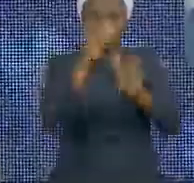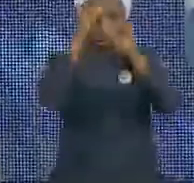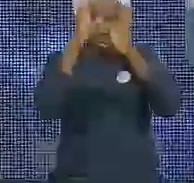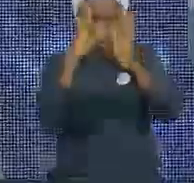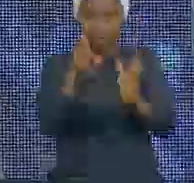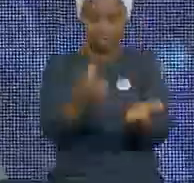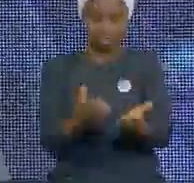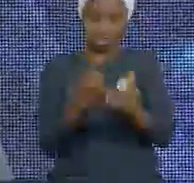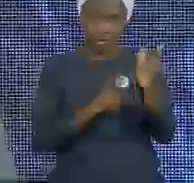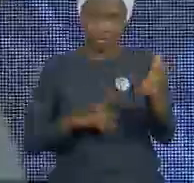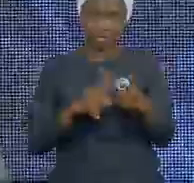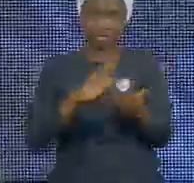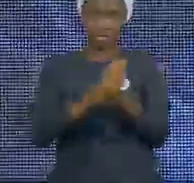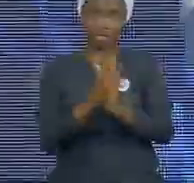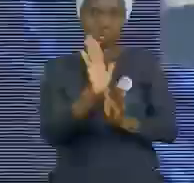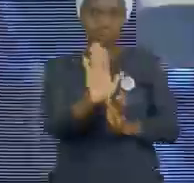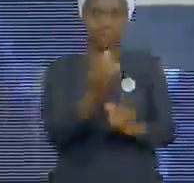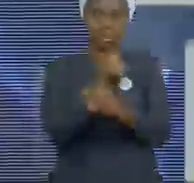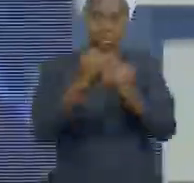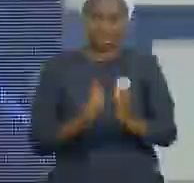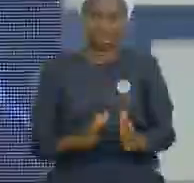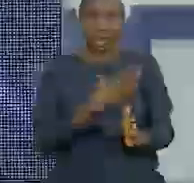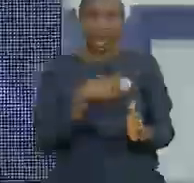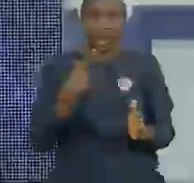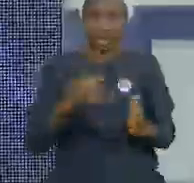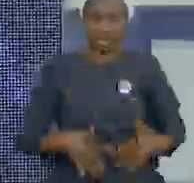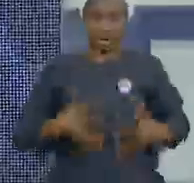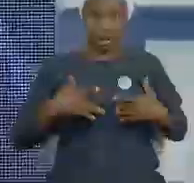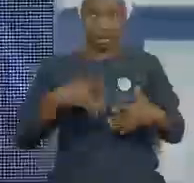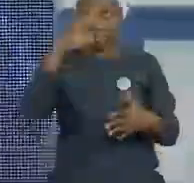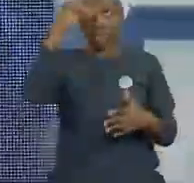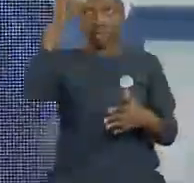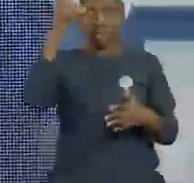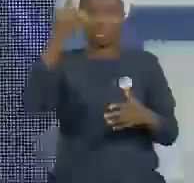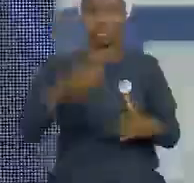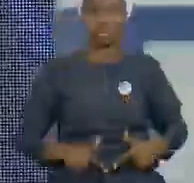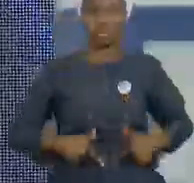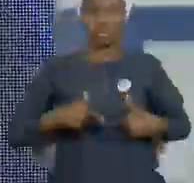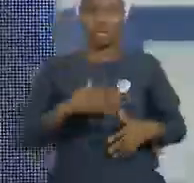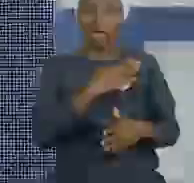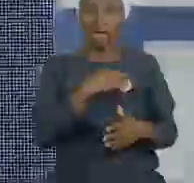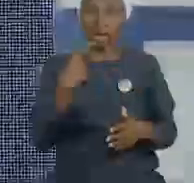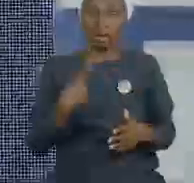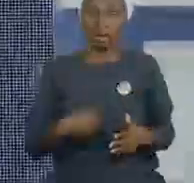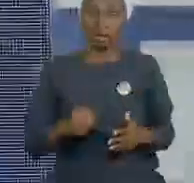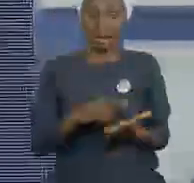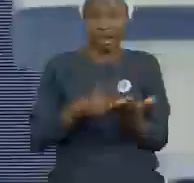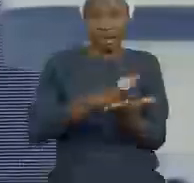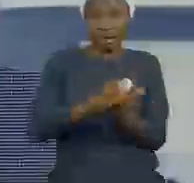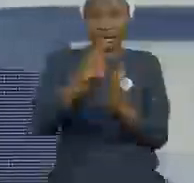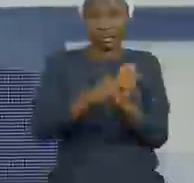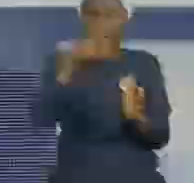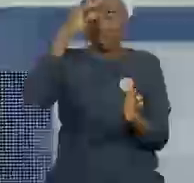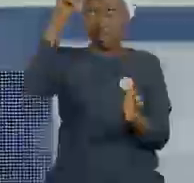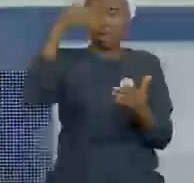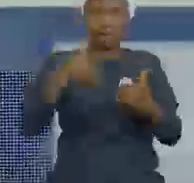be your Savior, and the life He lived, the righteousness He had, you